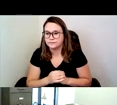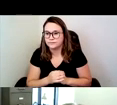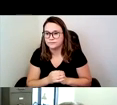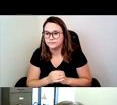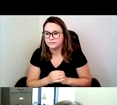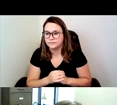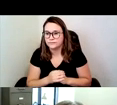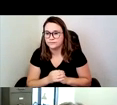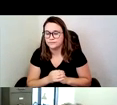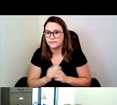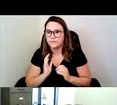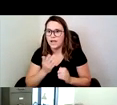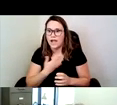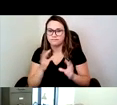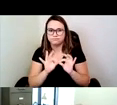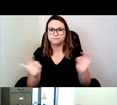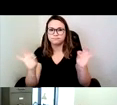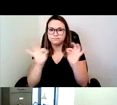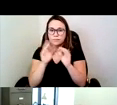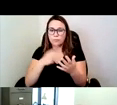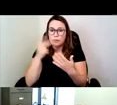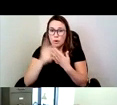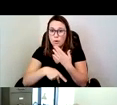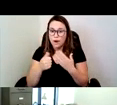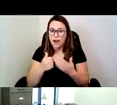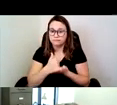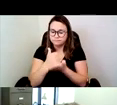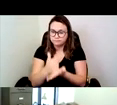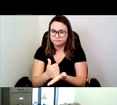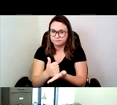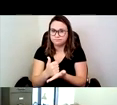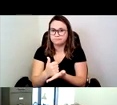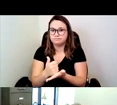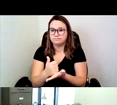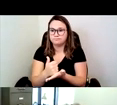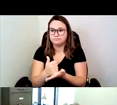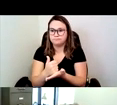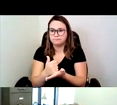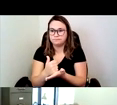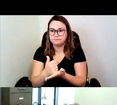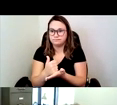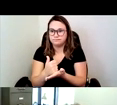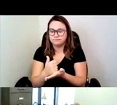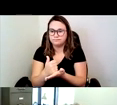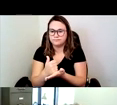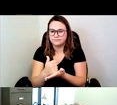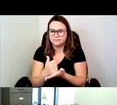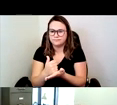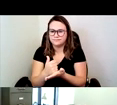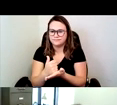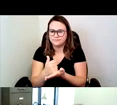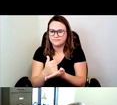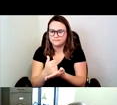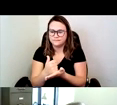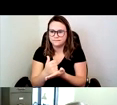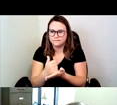We have a vital program to assist in these unprecedented times that we've been facing for over a year and a half.